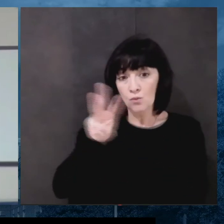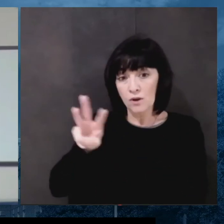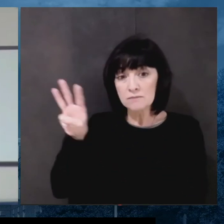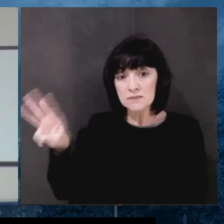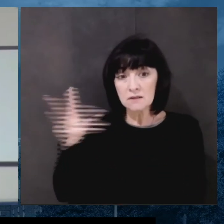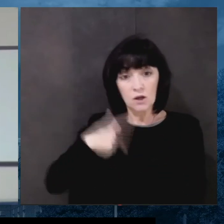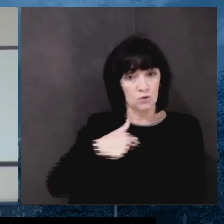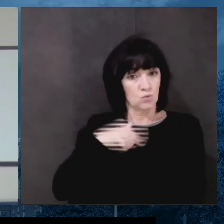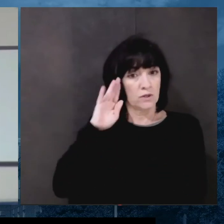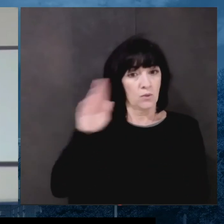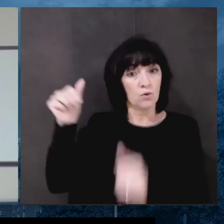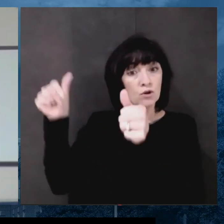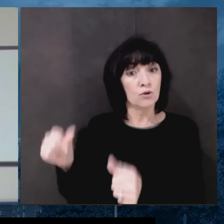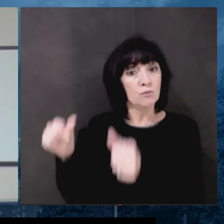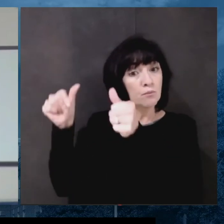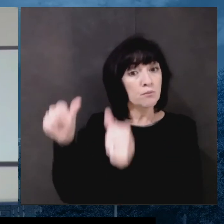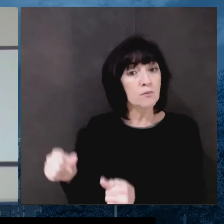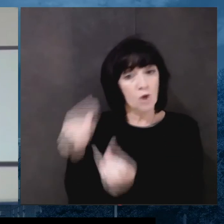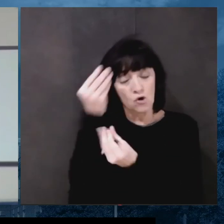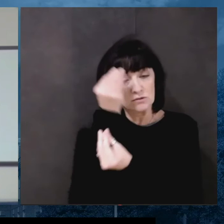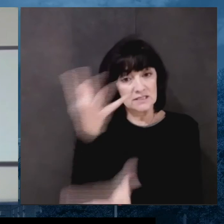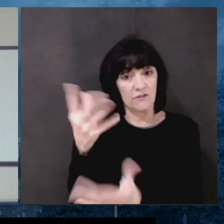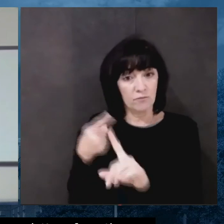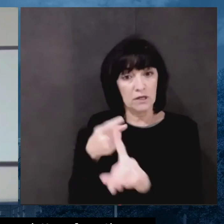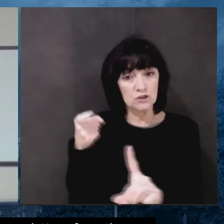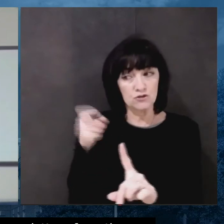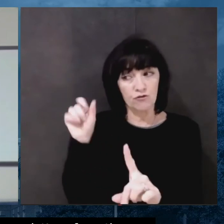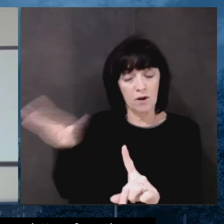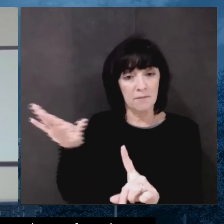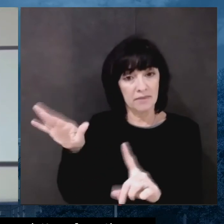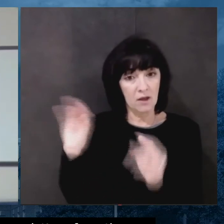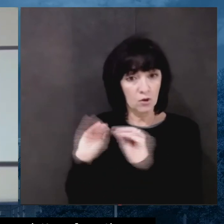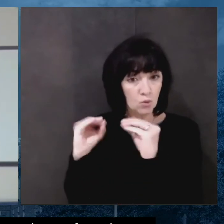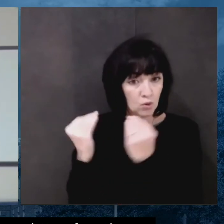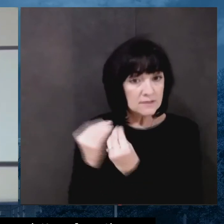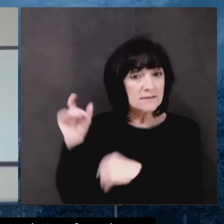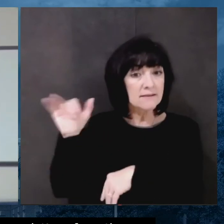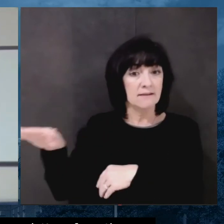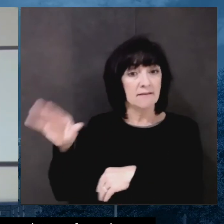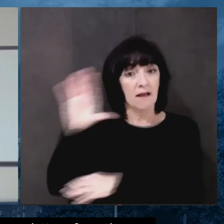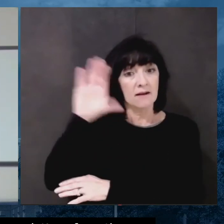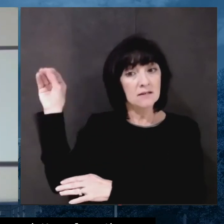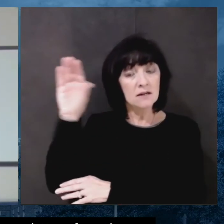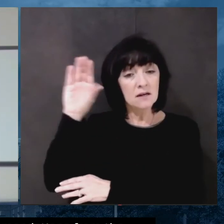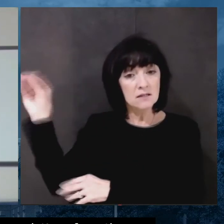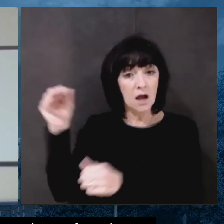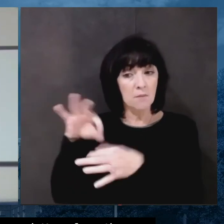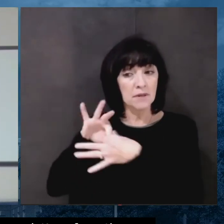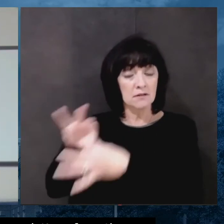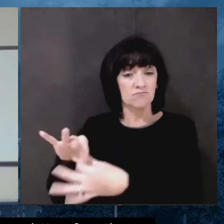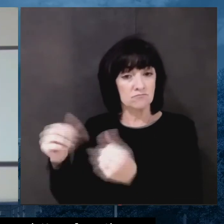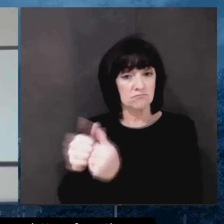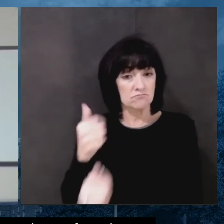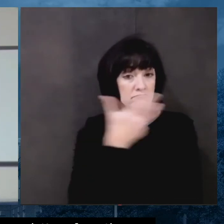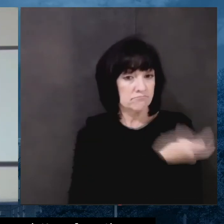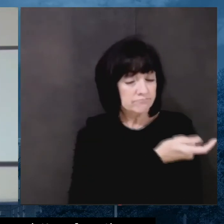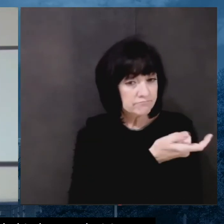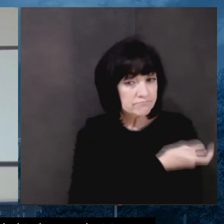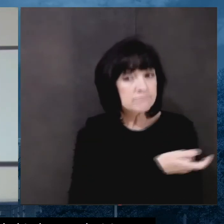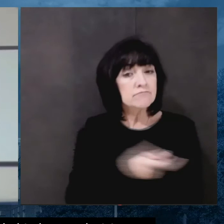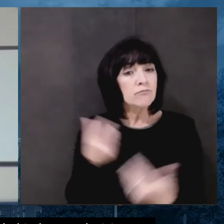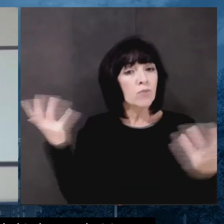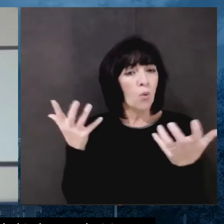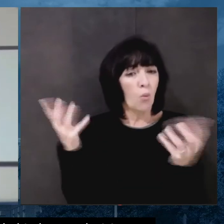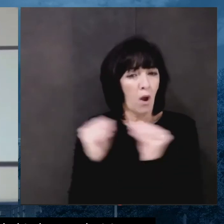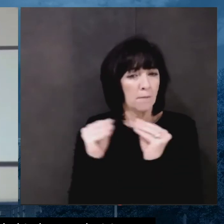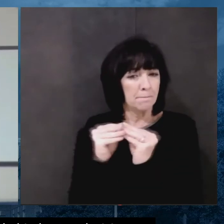I mentioned during my presentation. And that might shed additional light regarding the science behind some decisions that are being made, implementation challenges, as well as